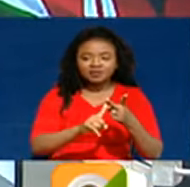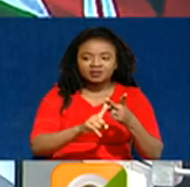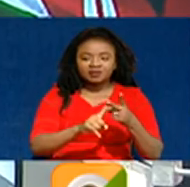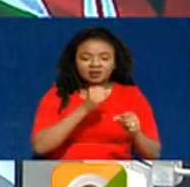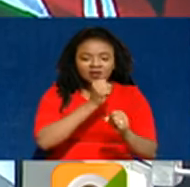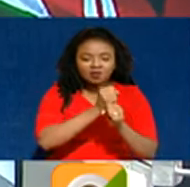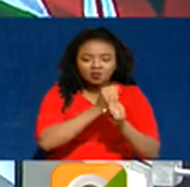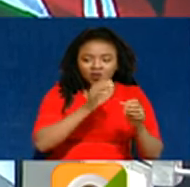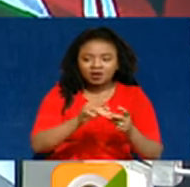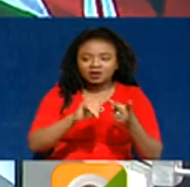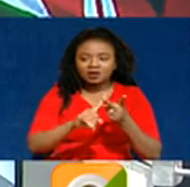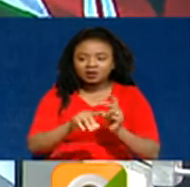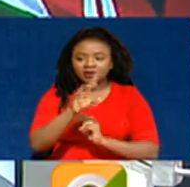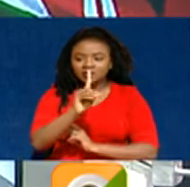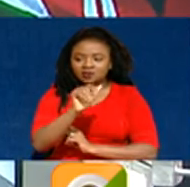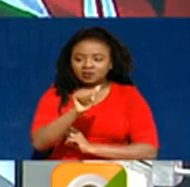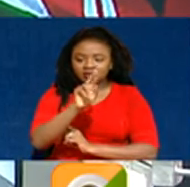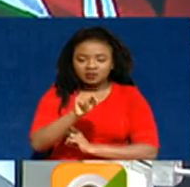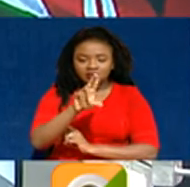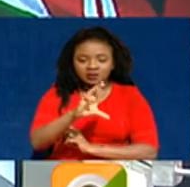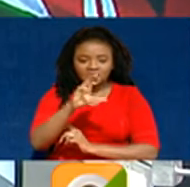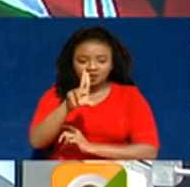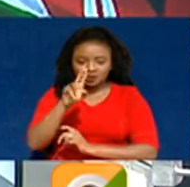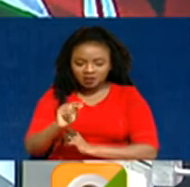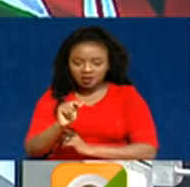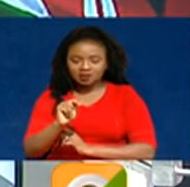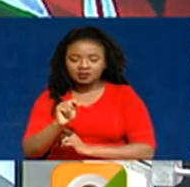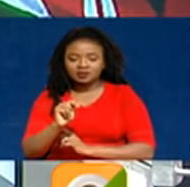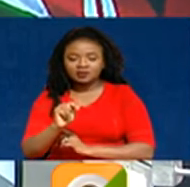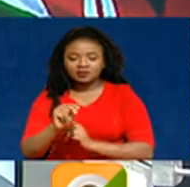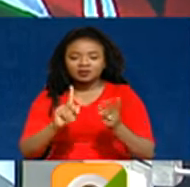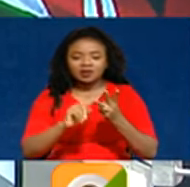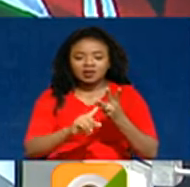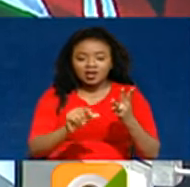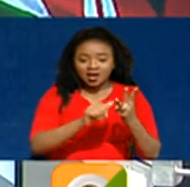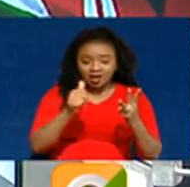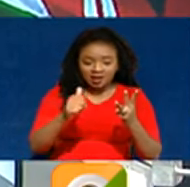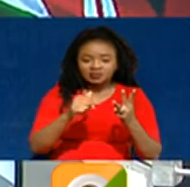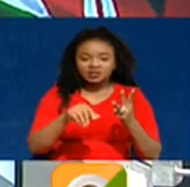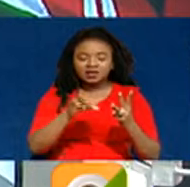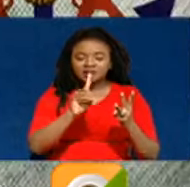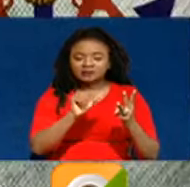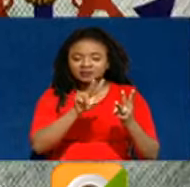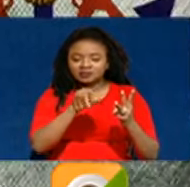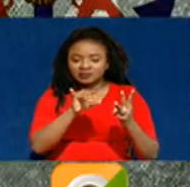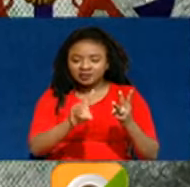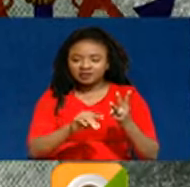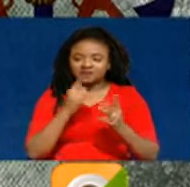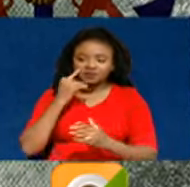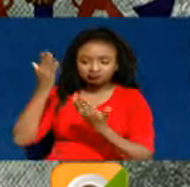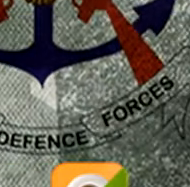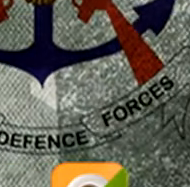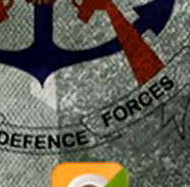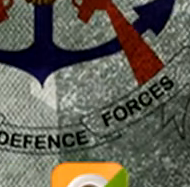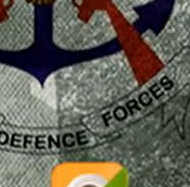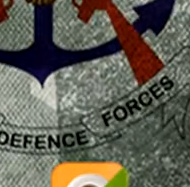Lieutenant Colonel David Sawe, there was Major George Benson Magondu, Captain